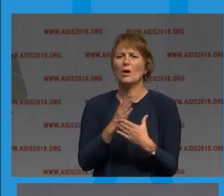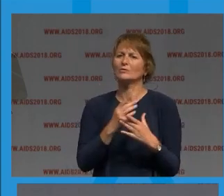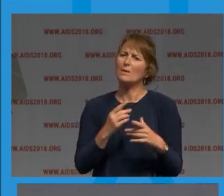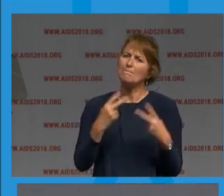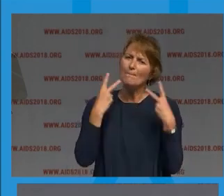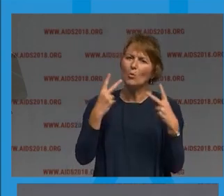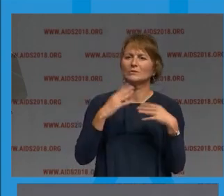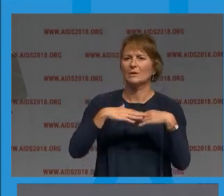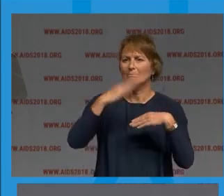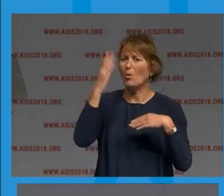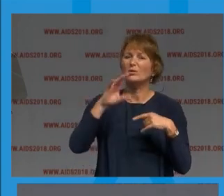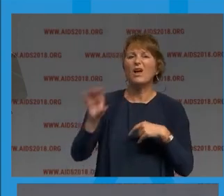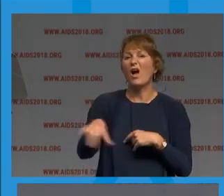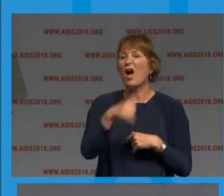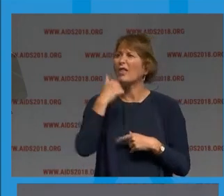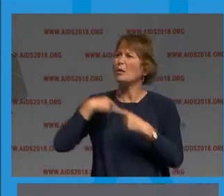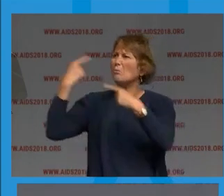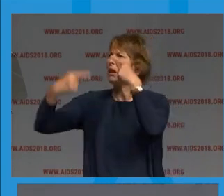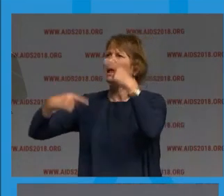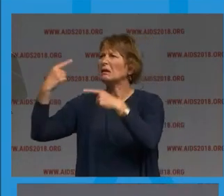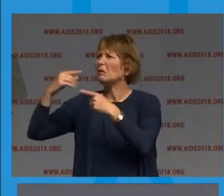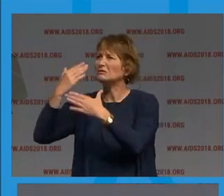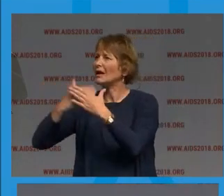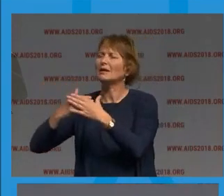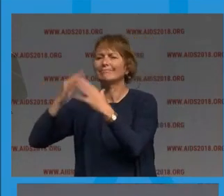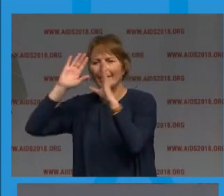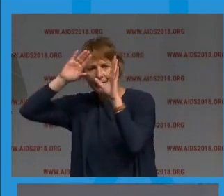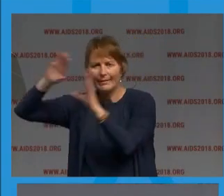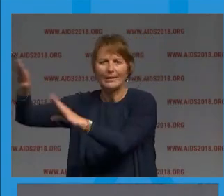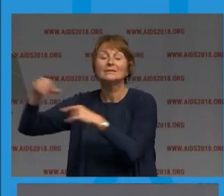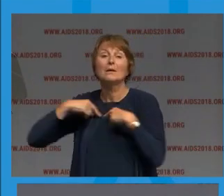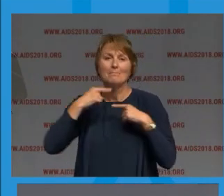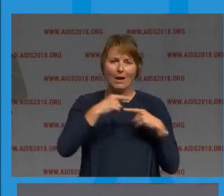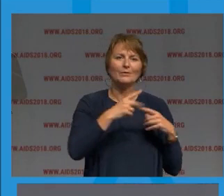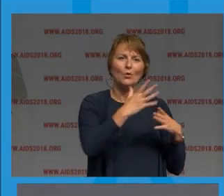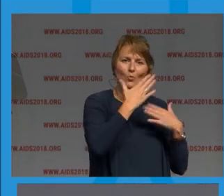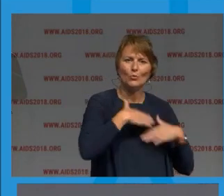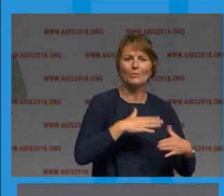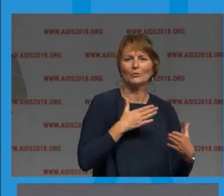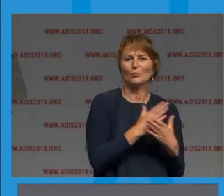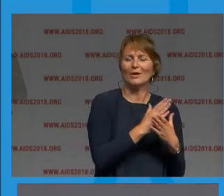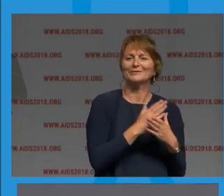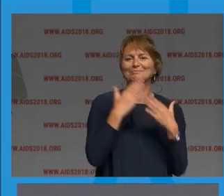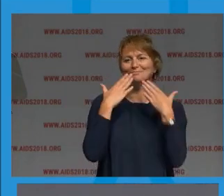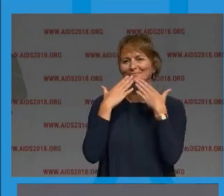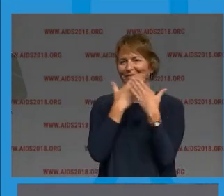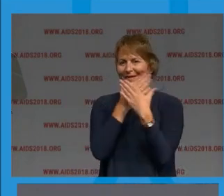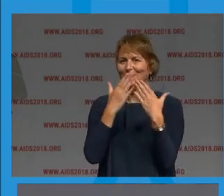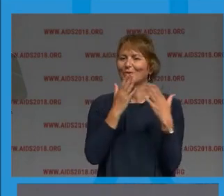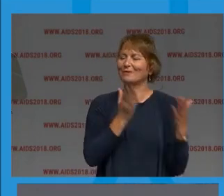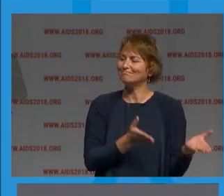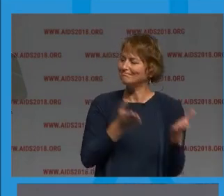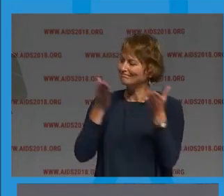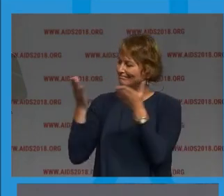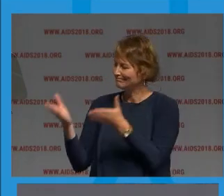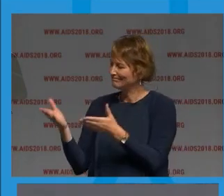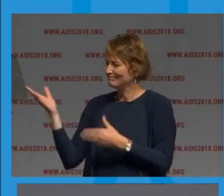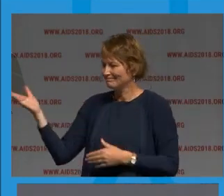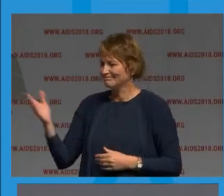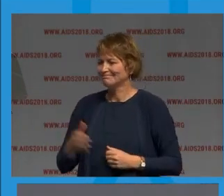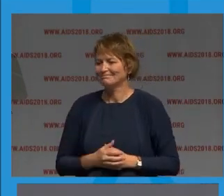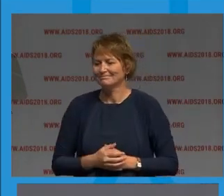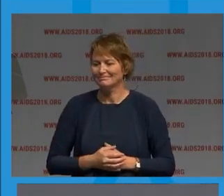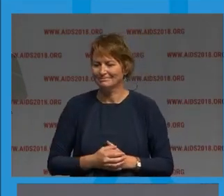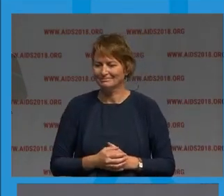moralistic attitudes. Thank you. And on that note, I would like to hand over to Elena Strizhak, who will